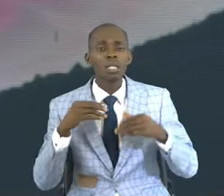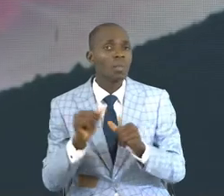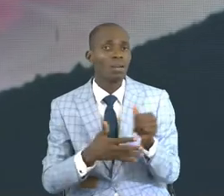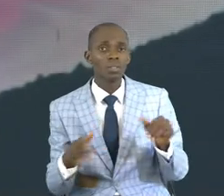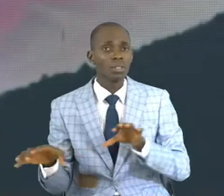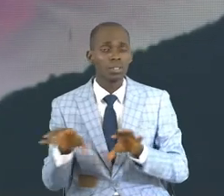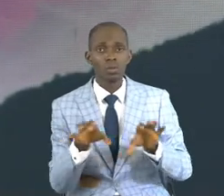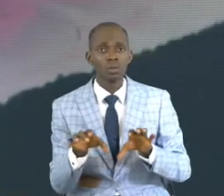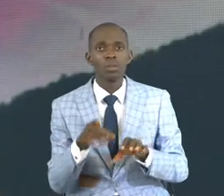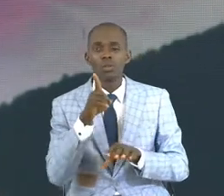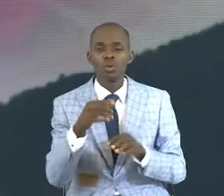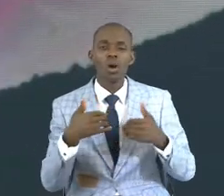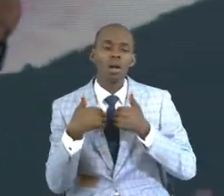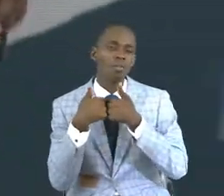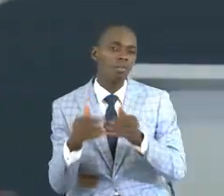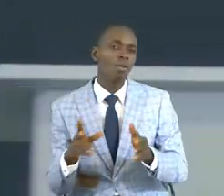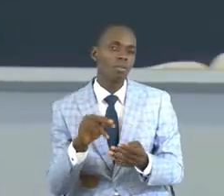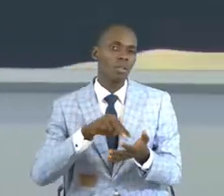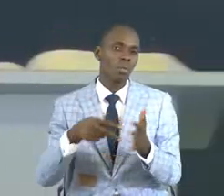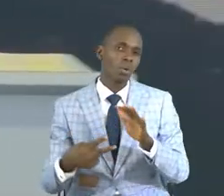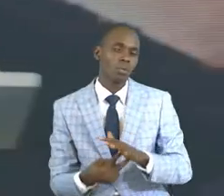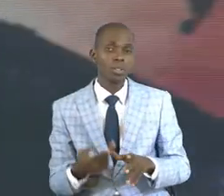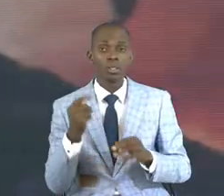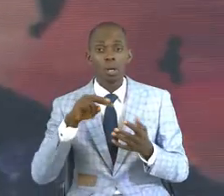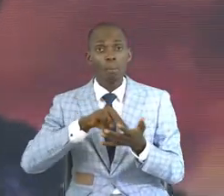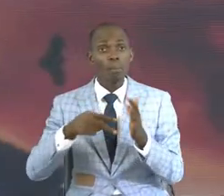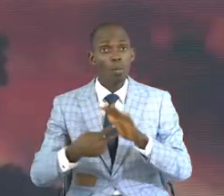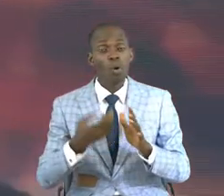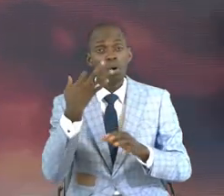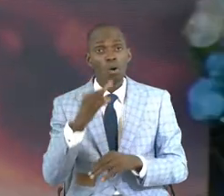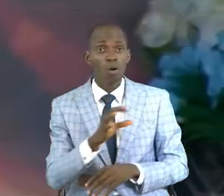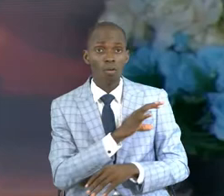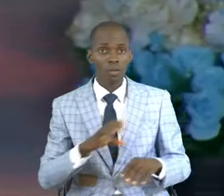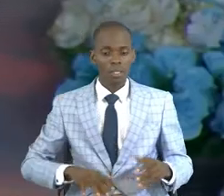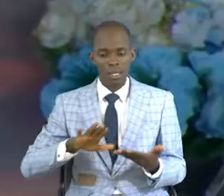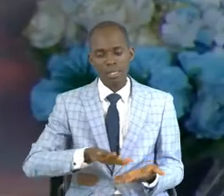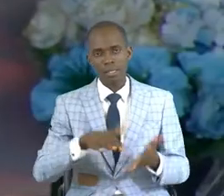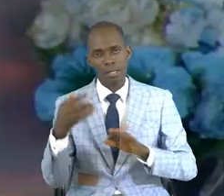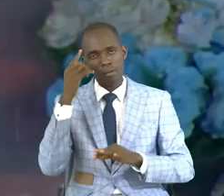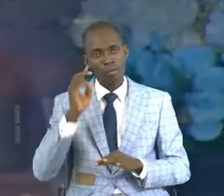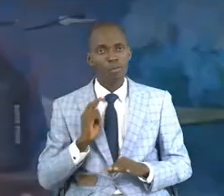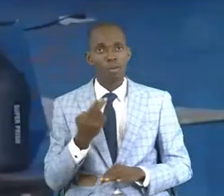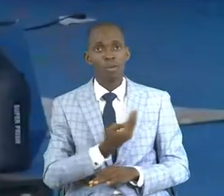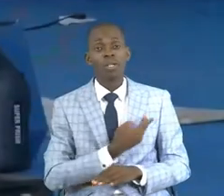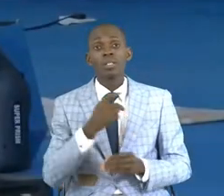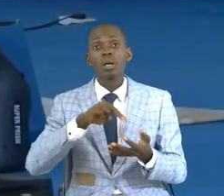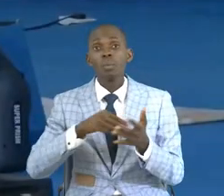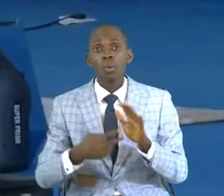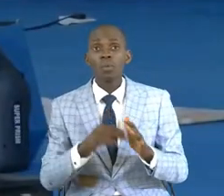the purpose. The purpose of Christ's death for us. The purpose is that